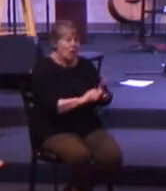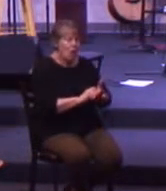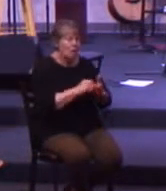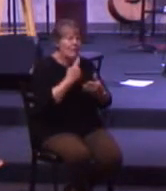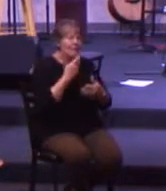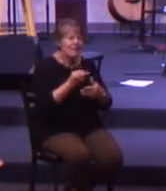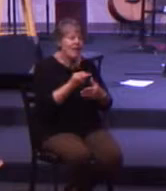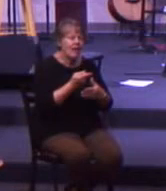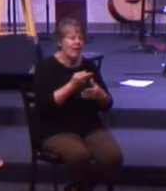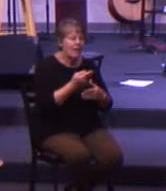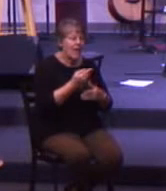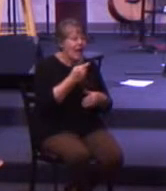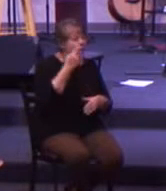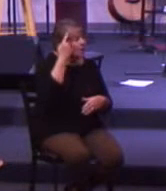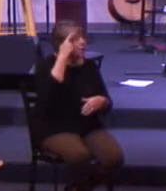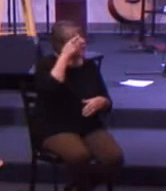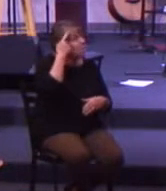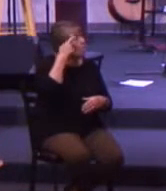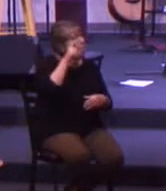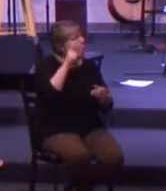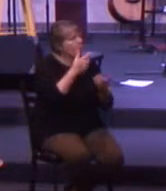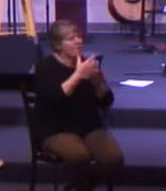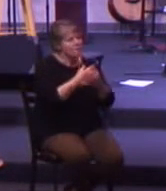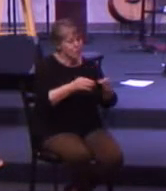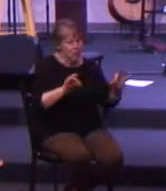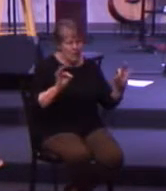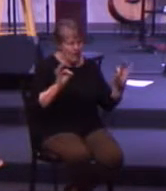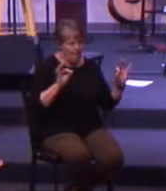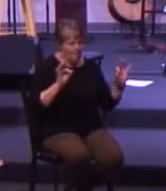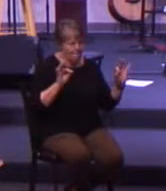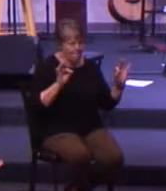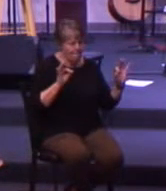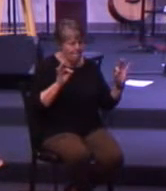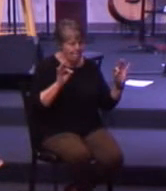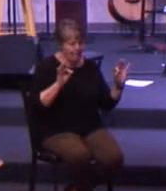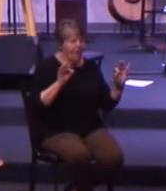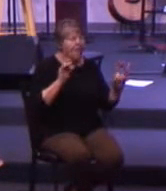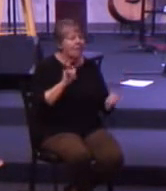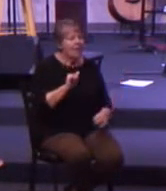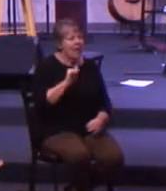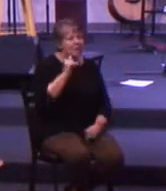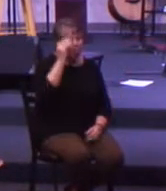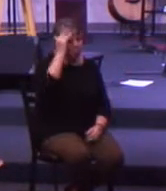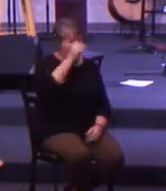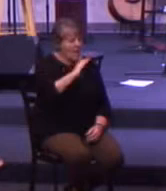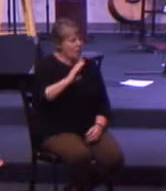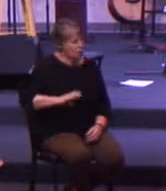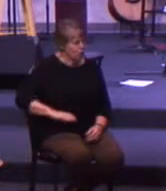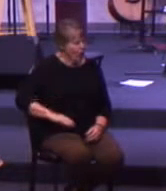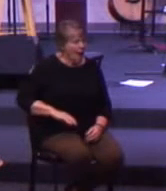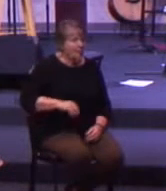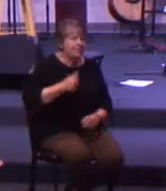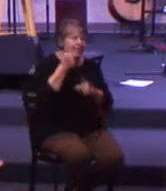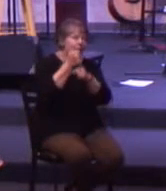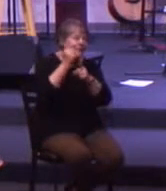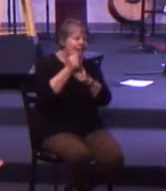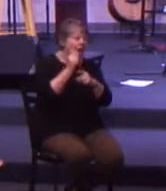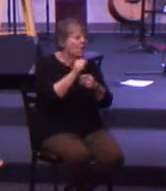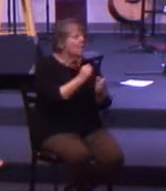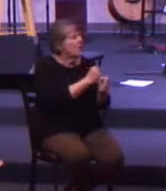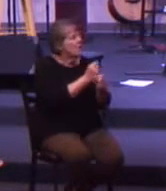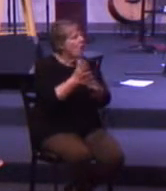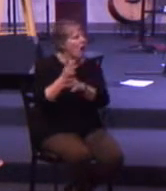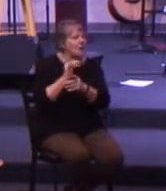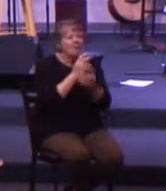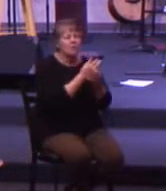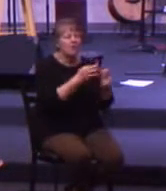is for freedom that Christ has set us free." So I know that stuck is not where